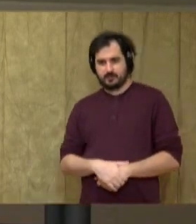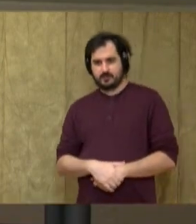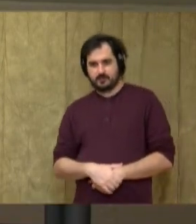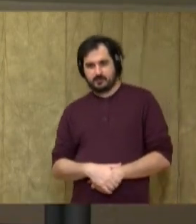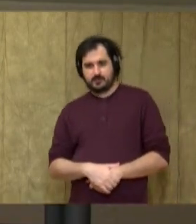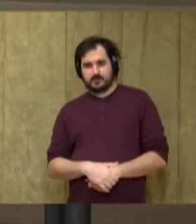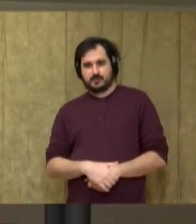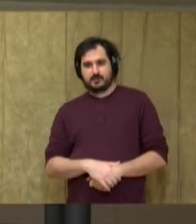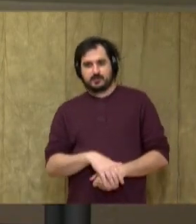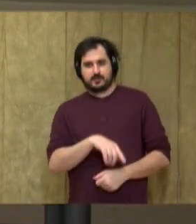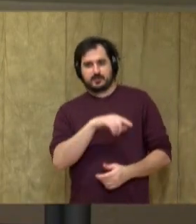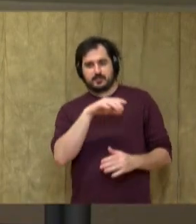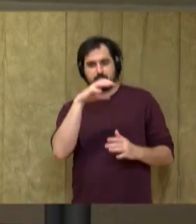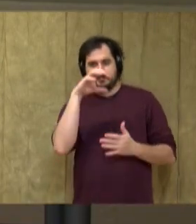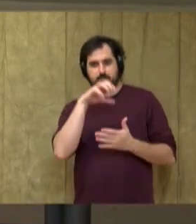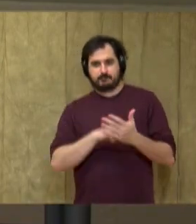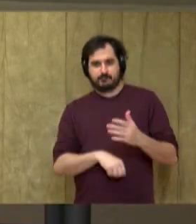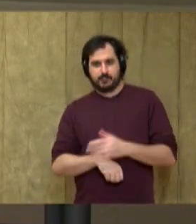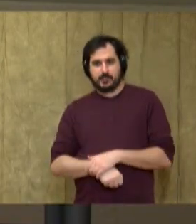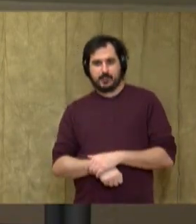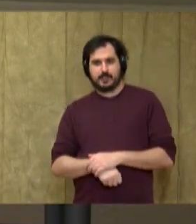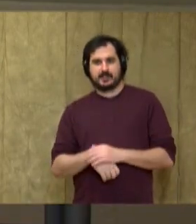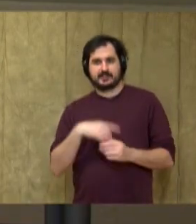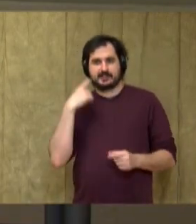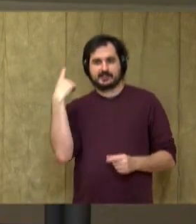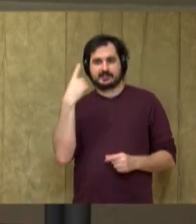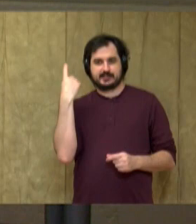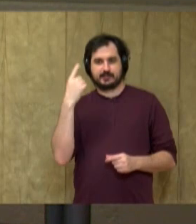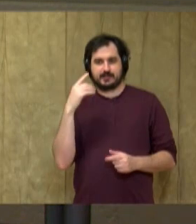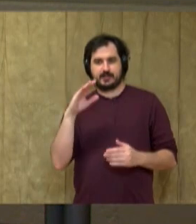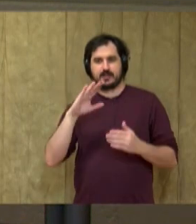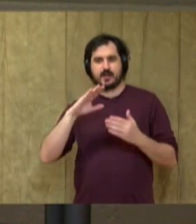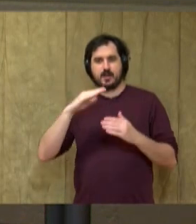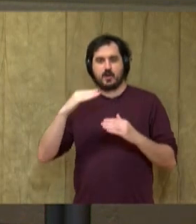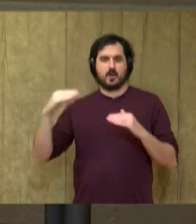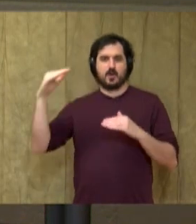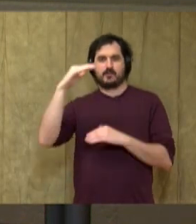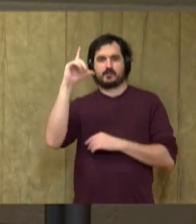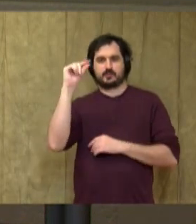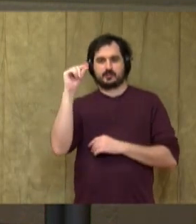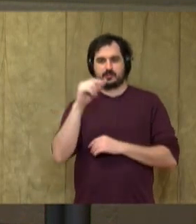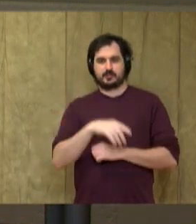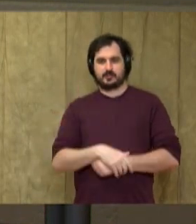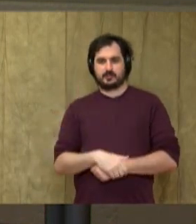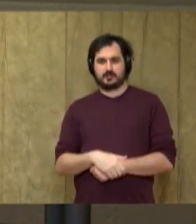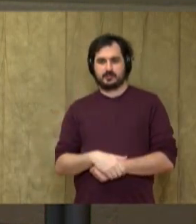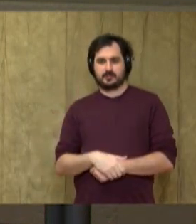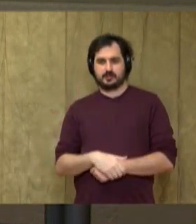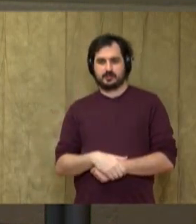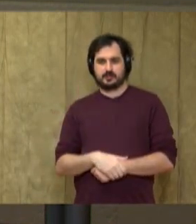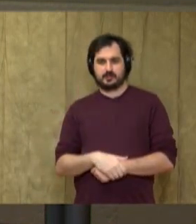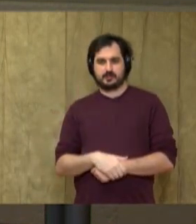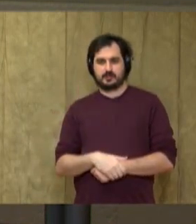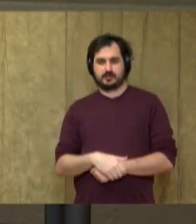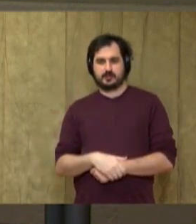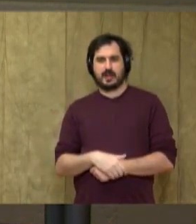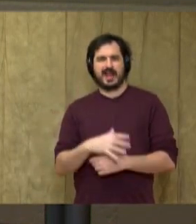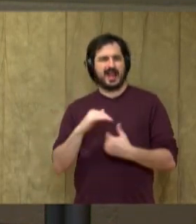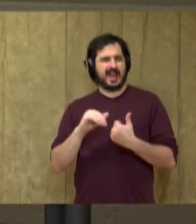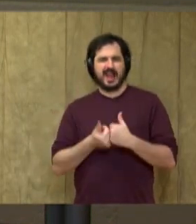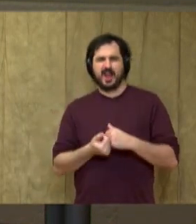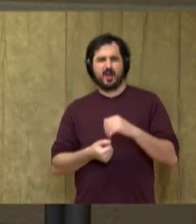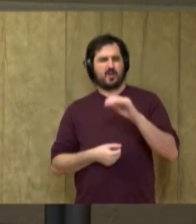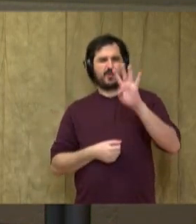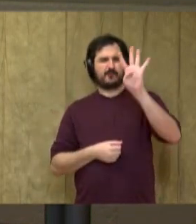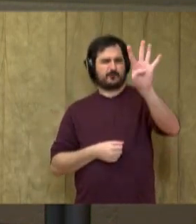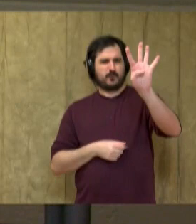Minus something over 20. So what did I get here? Or how did I get 20